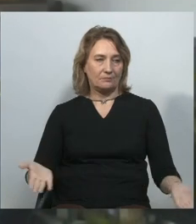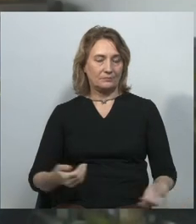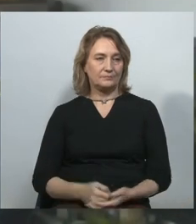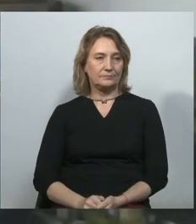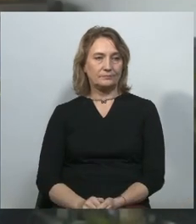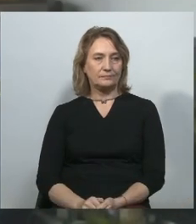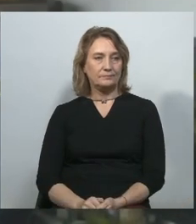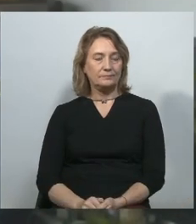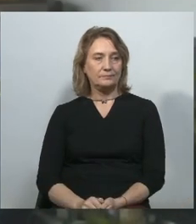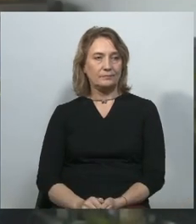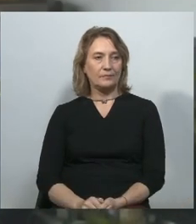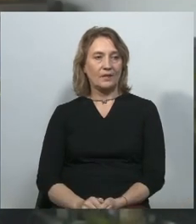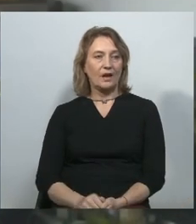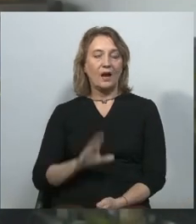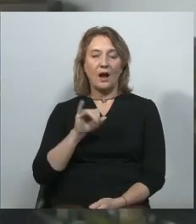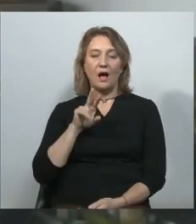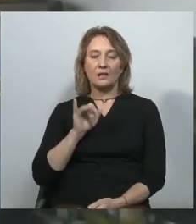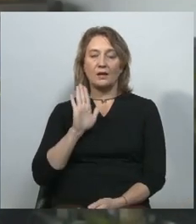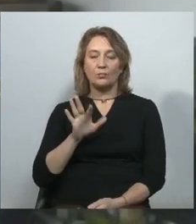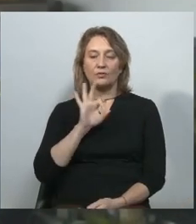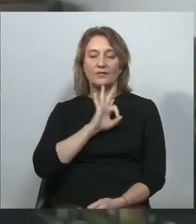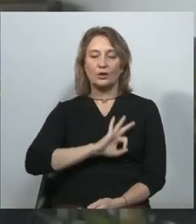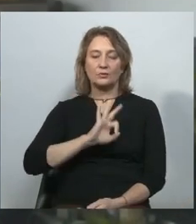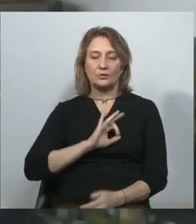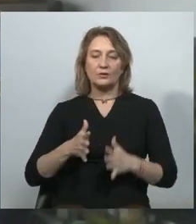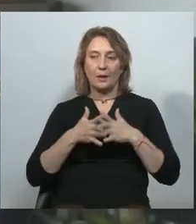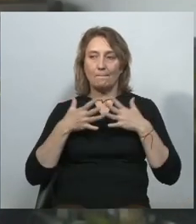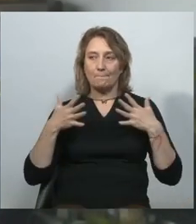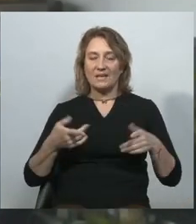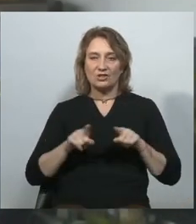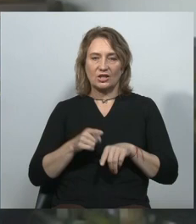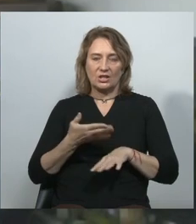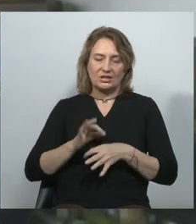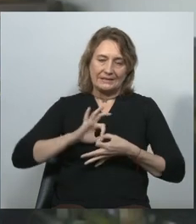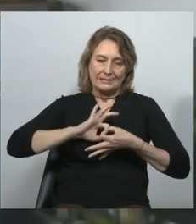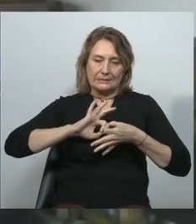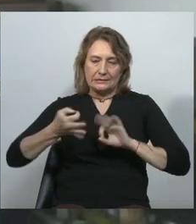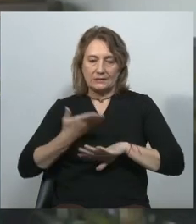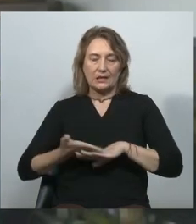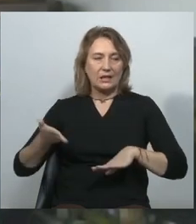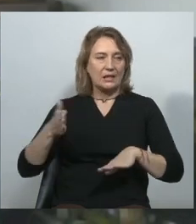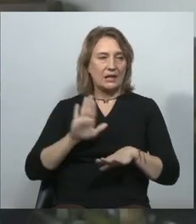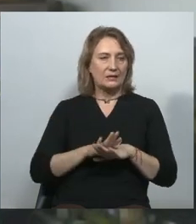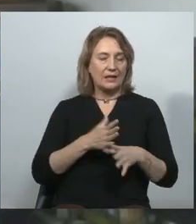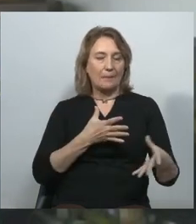other quite sophisticated methods to manipulate the online environment. We're